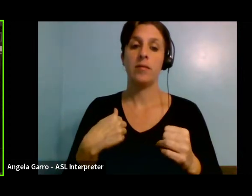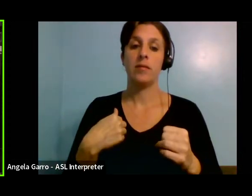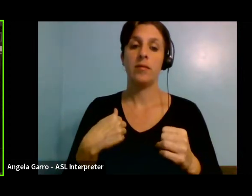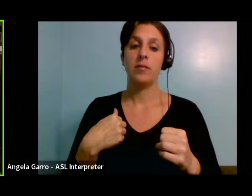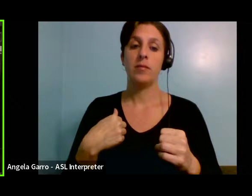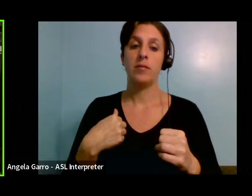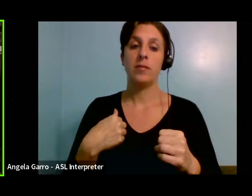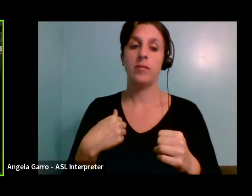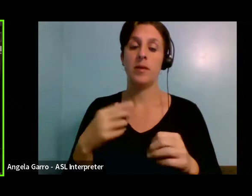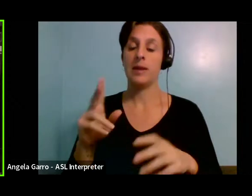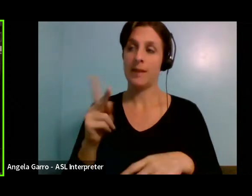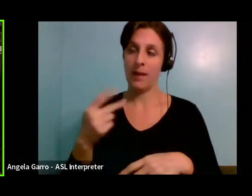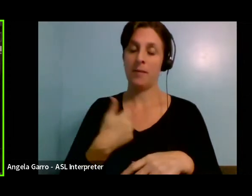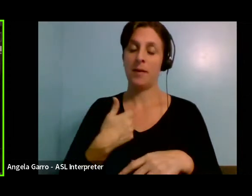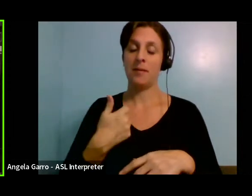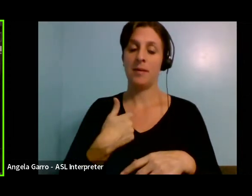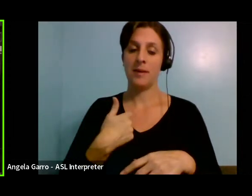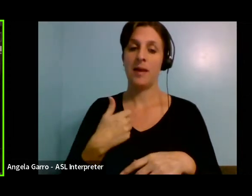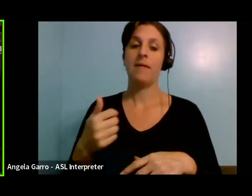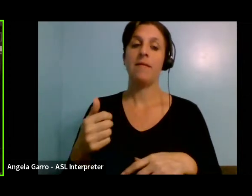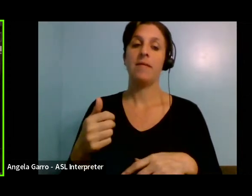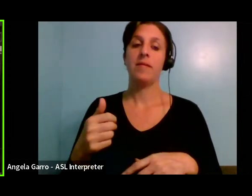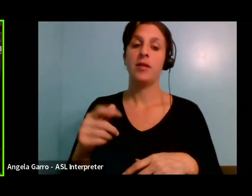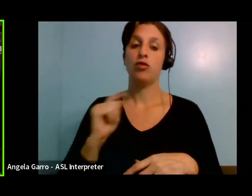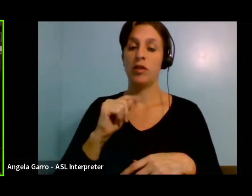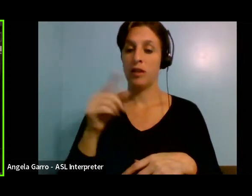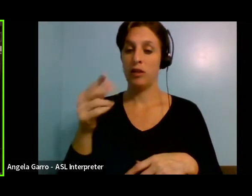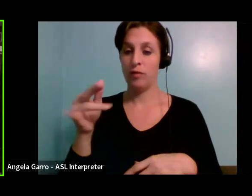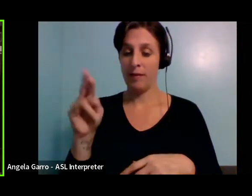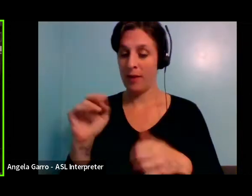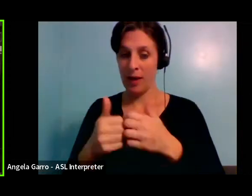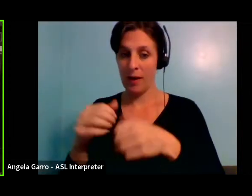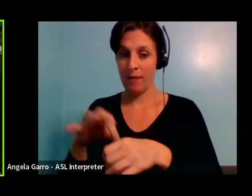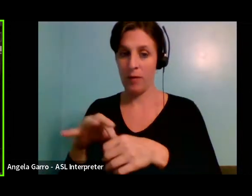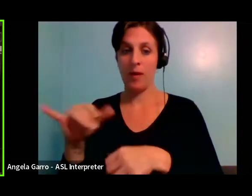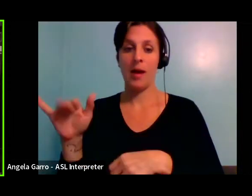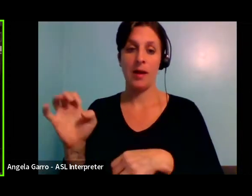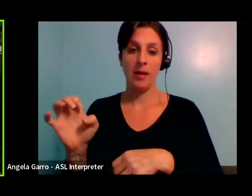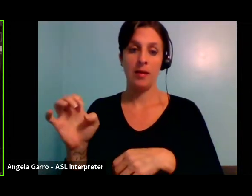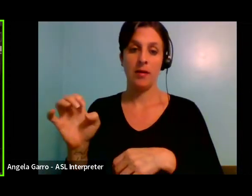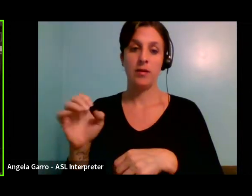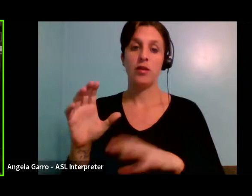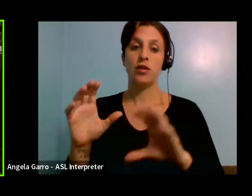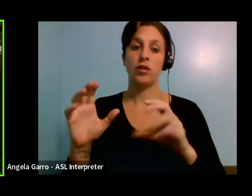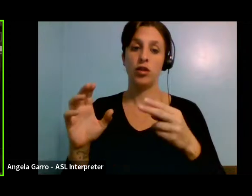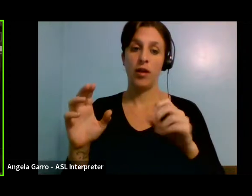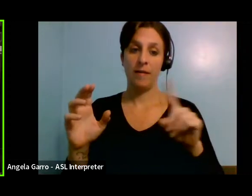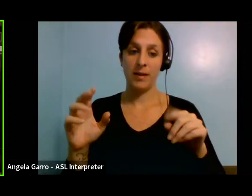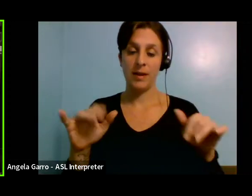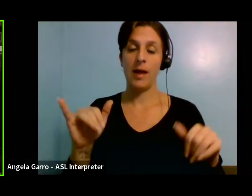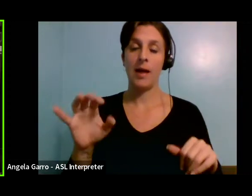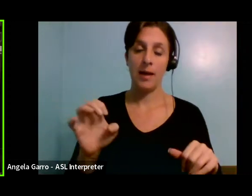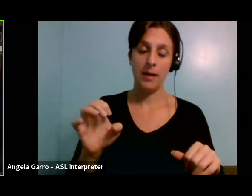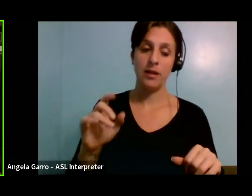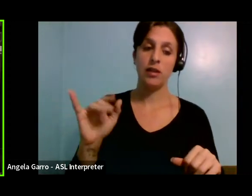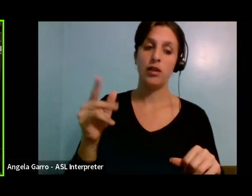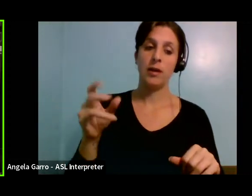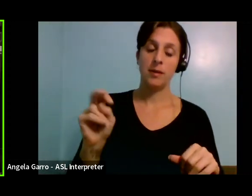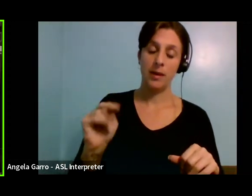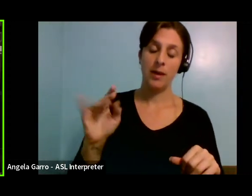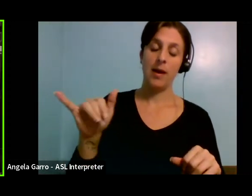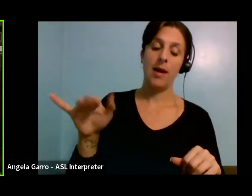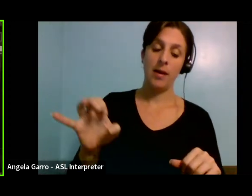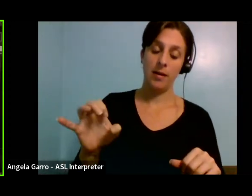second by myself. Trustee Griffin, how do you vote? Aye. Trustee Chavez, Aye. trustee Jacobson,